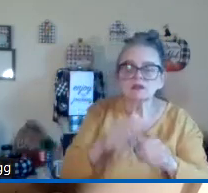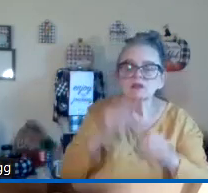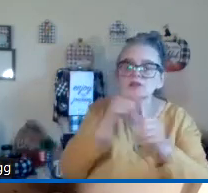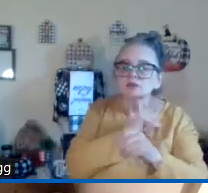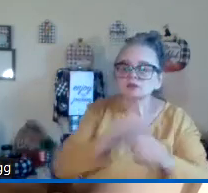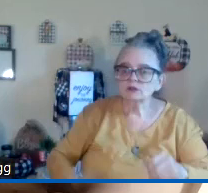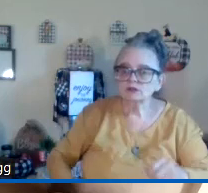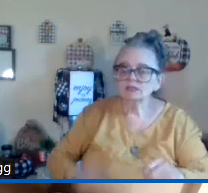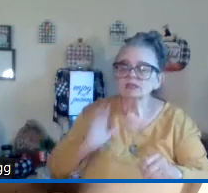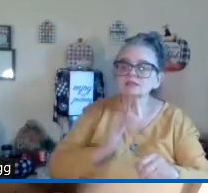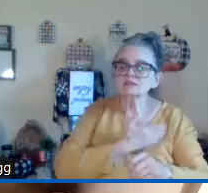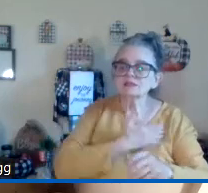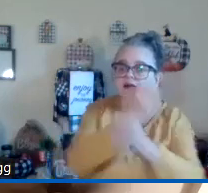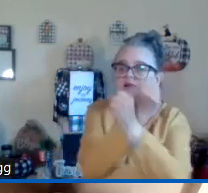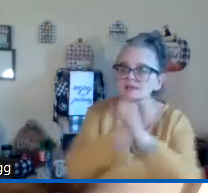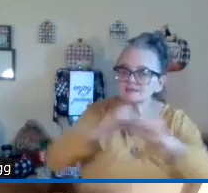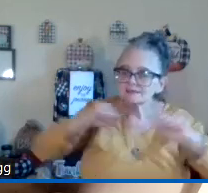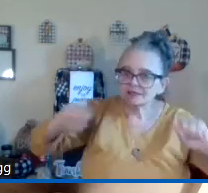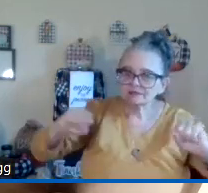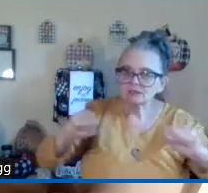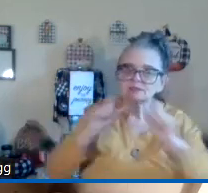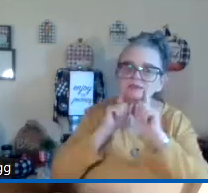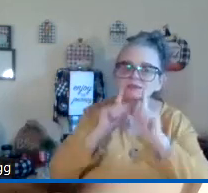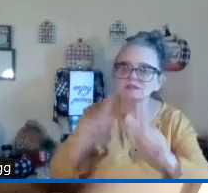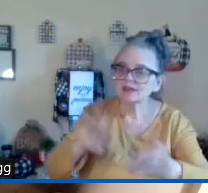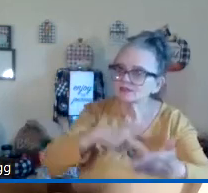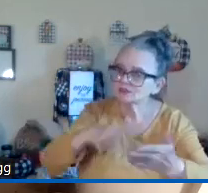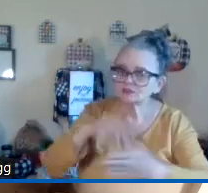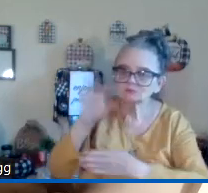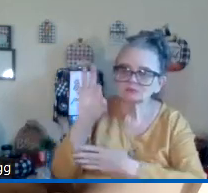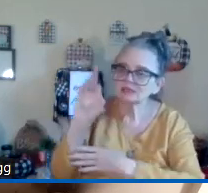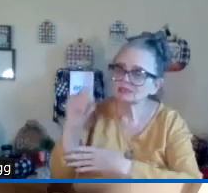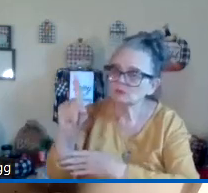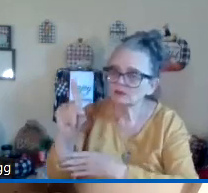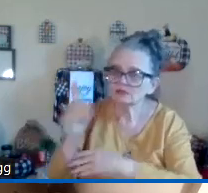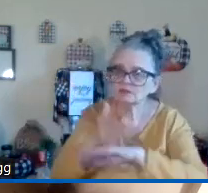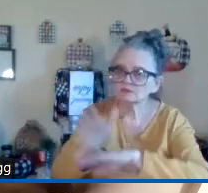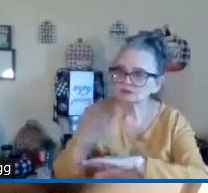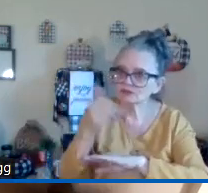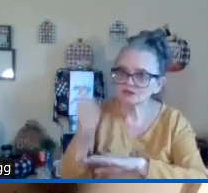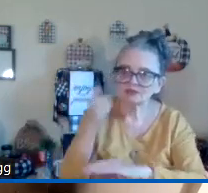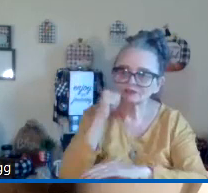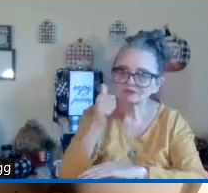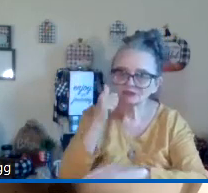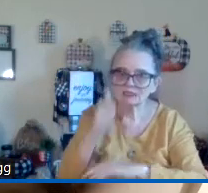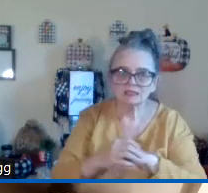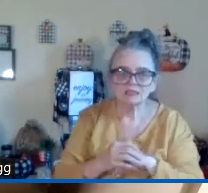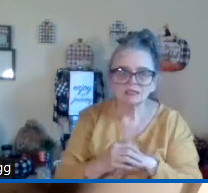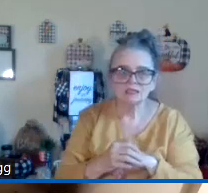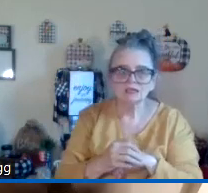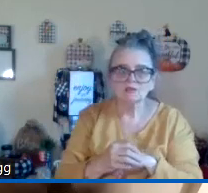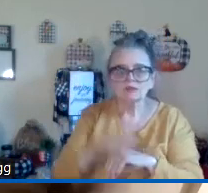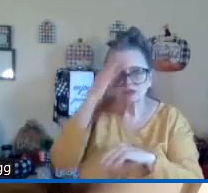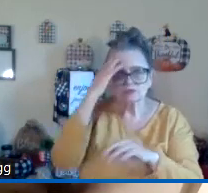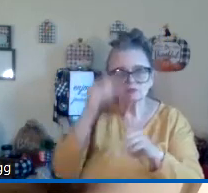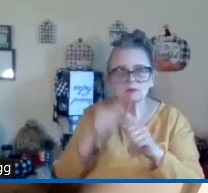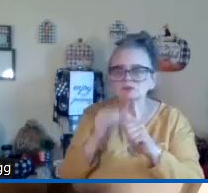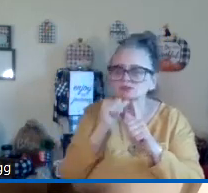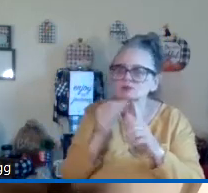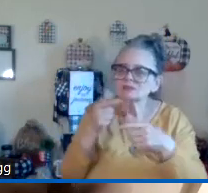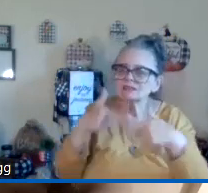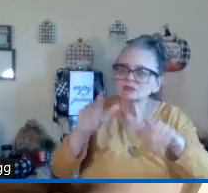that. I need that for my own rent, or for I need to buy myself